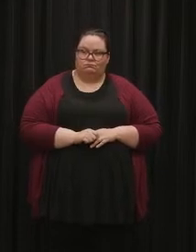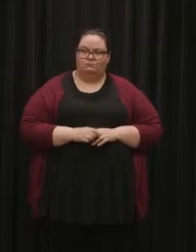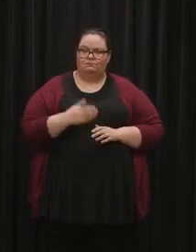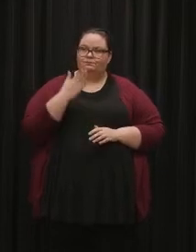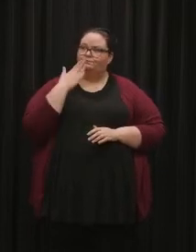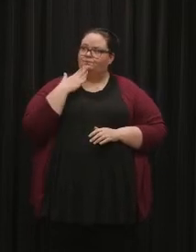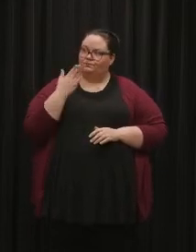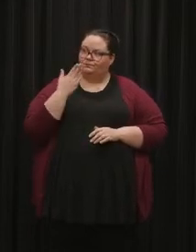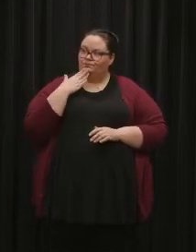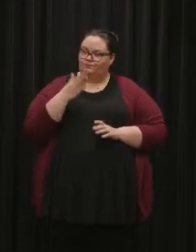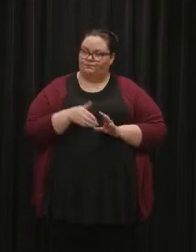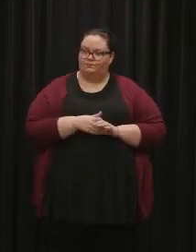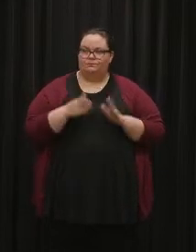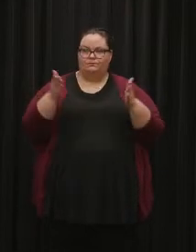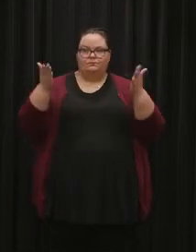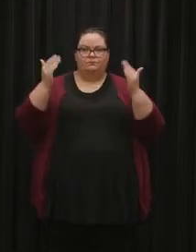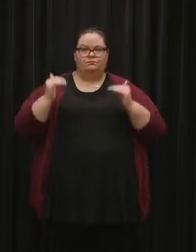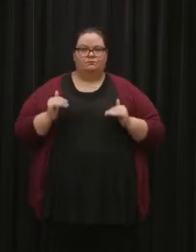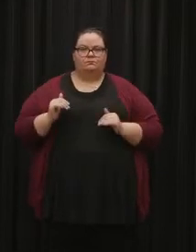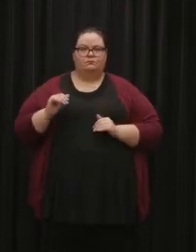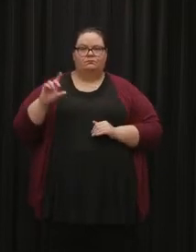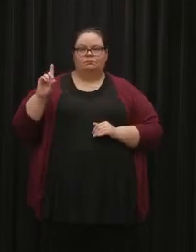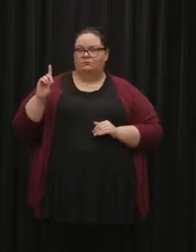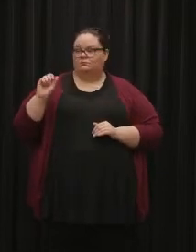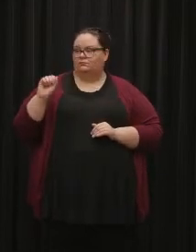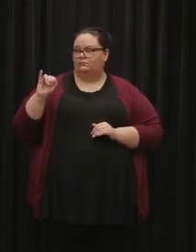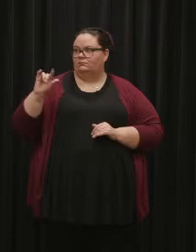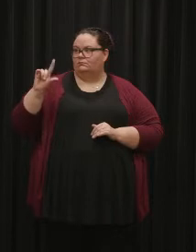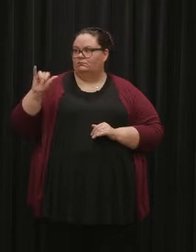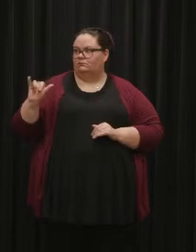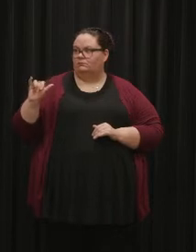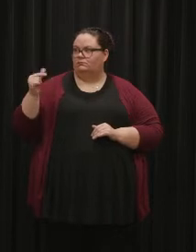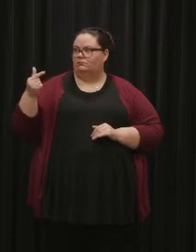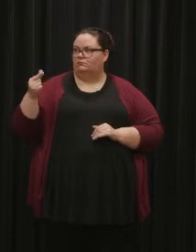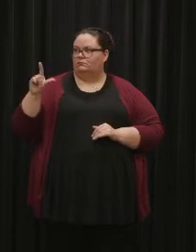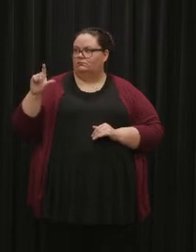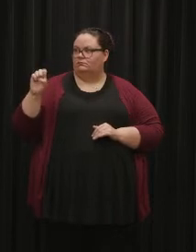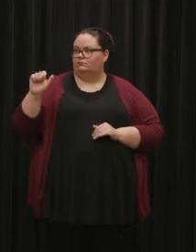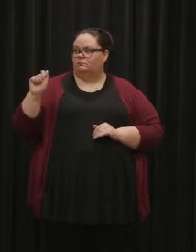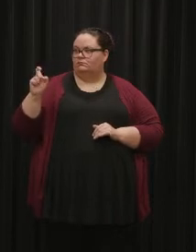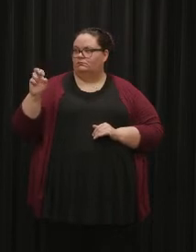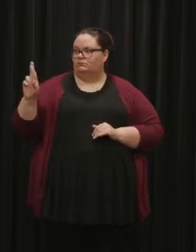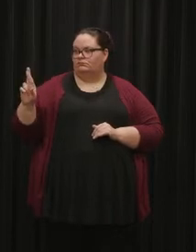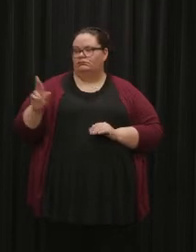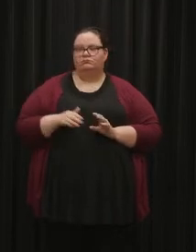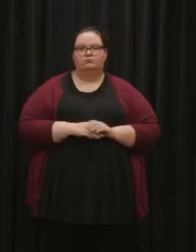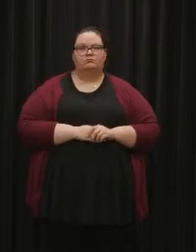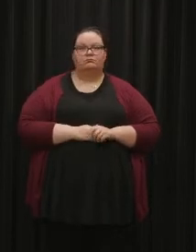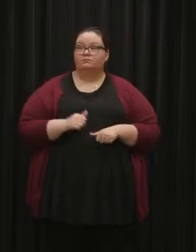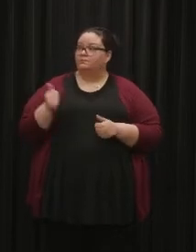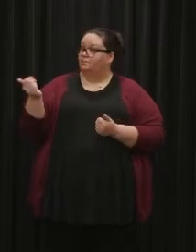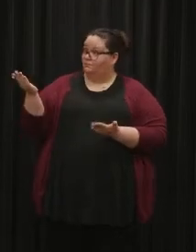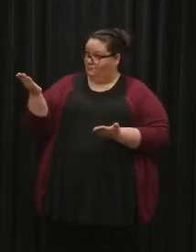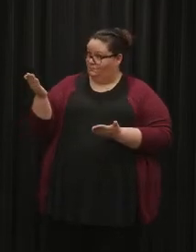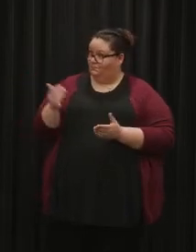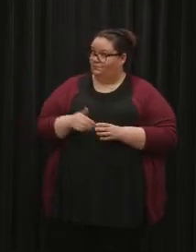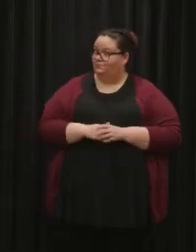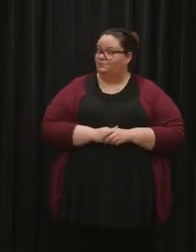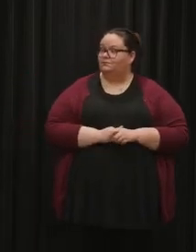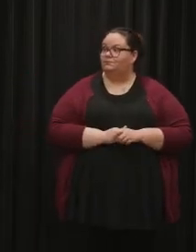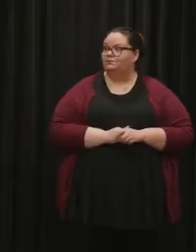Thank you, Doctor. Thank you, Ms. McKinnon. Michael Staples, Daily Gleaner. Thanks, Bruce. My question is for Dr.